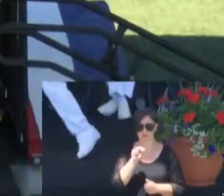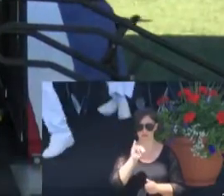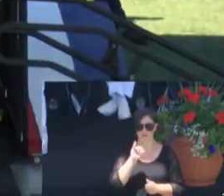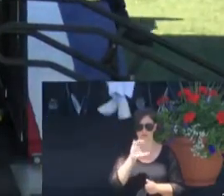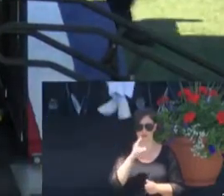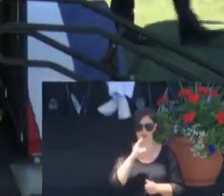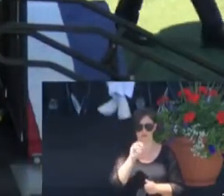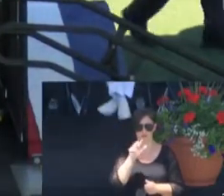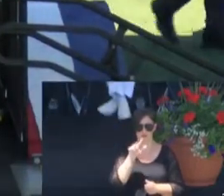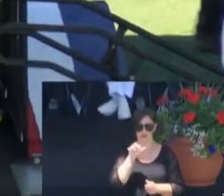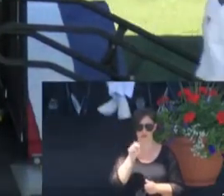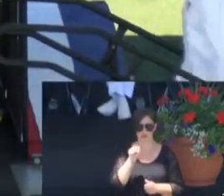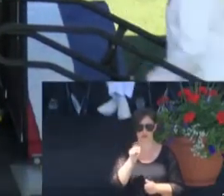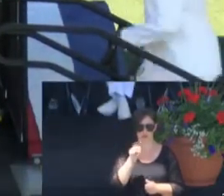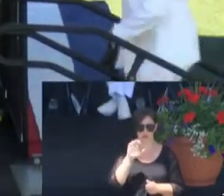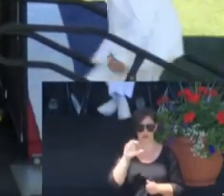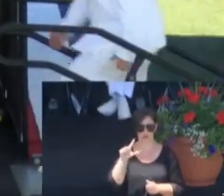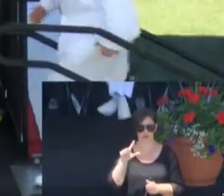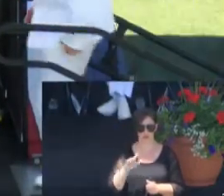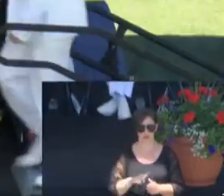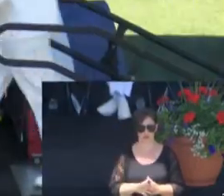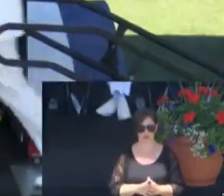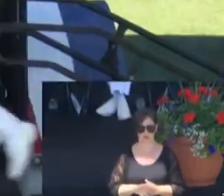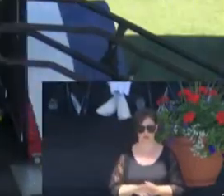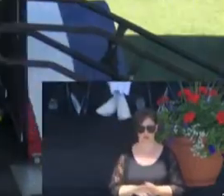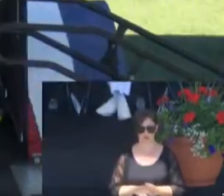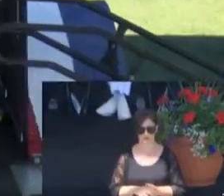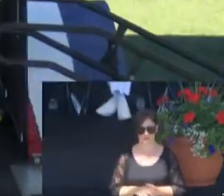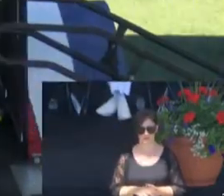Nicholas Michael Deschamps, cum laude.